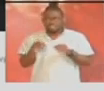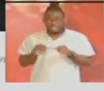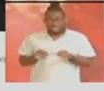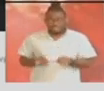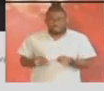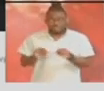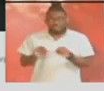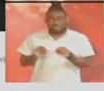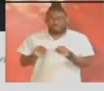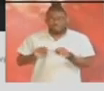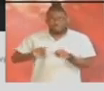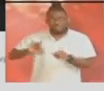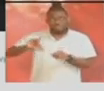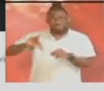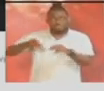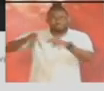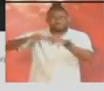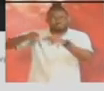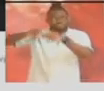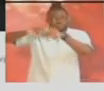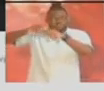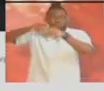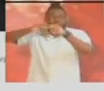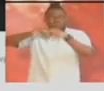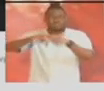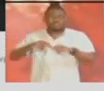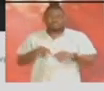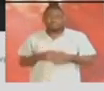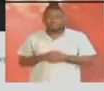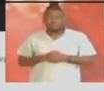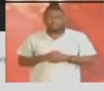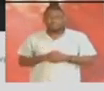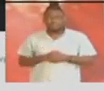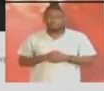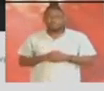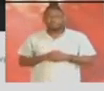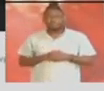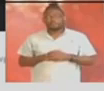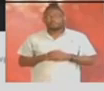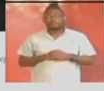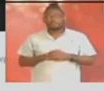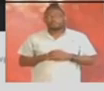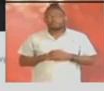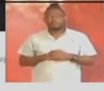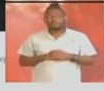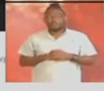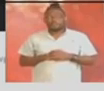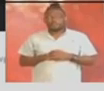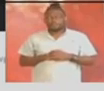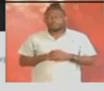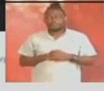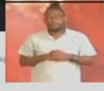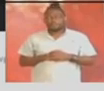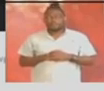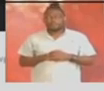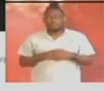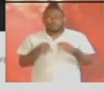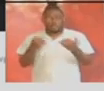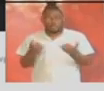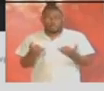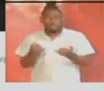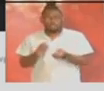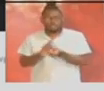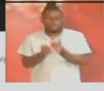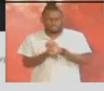cause for concern. Next slide, please. Looking at that same data, but aggregated by month as opposed to by